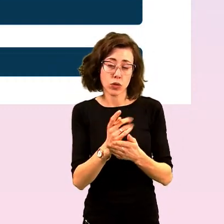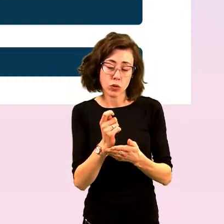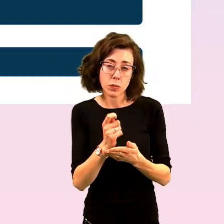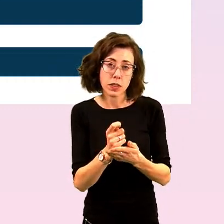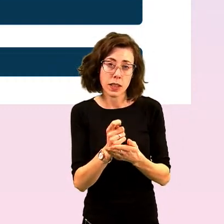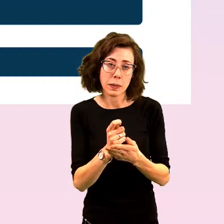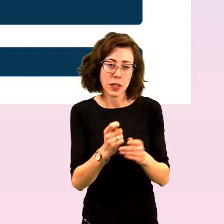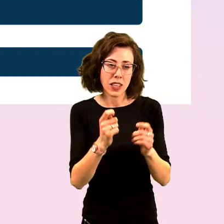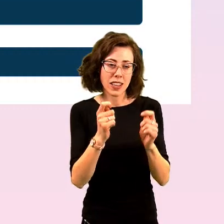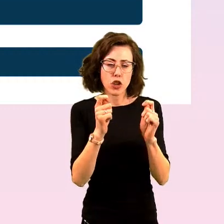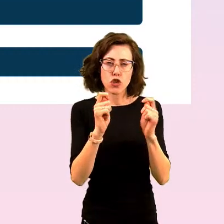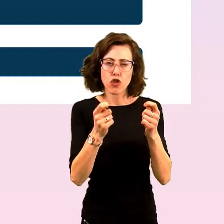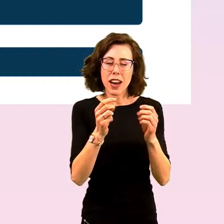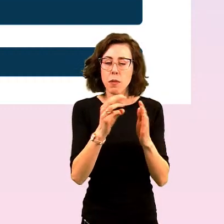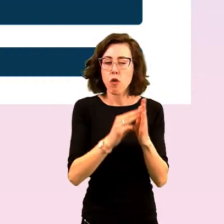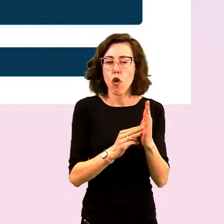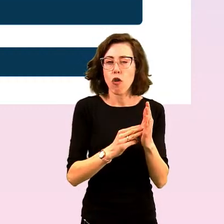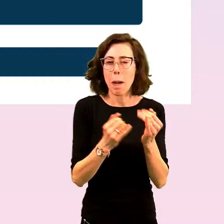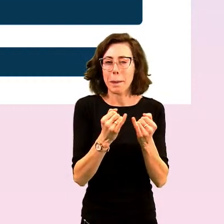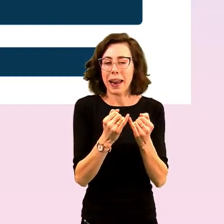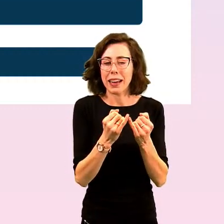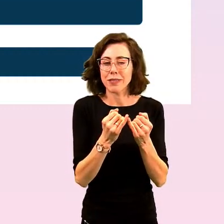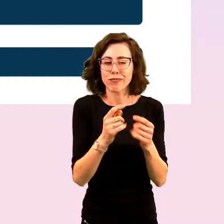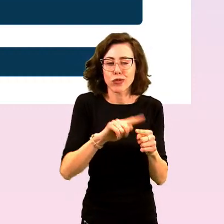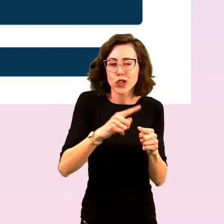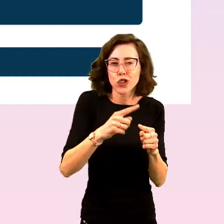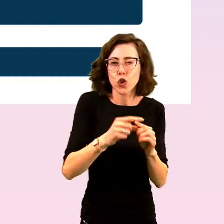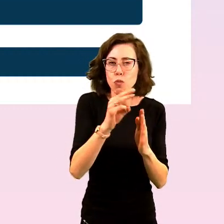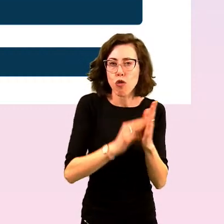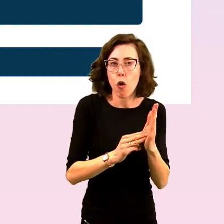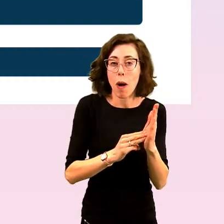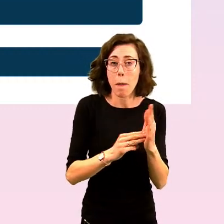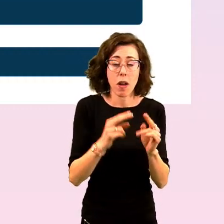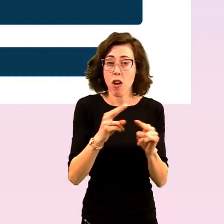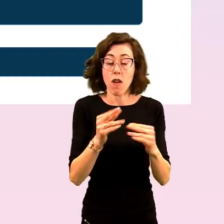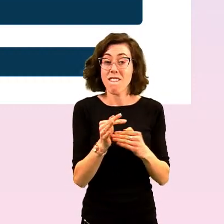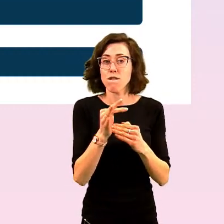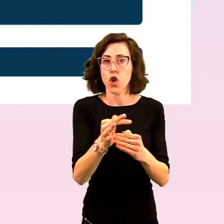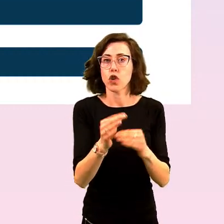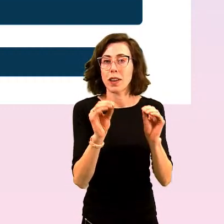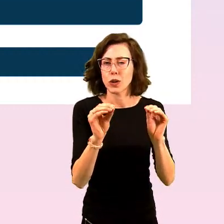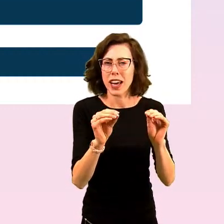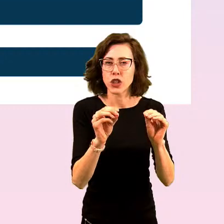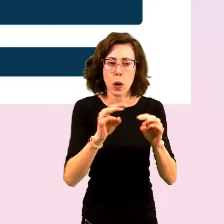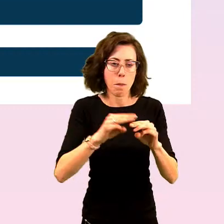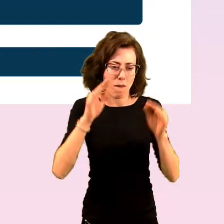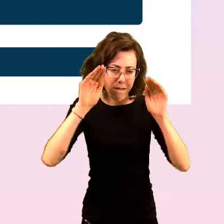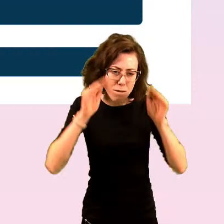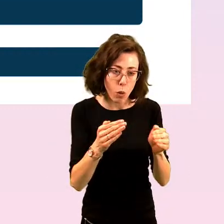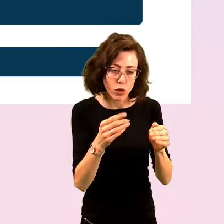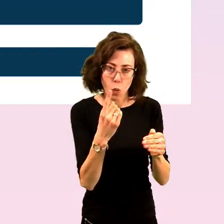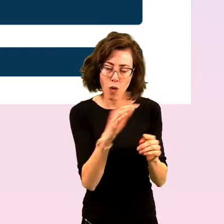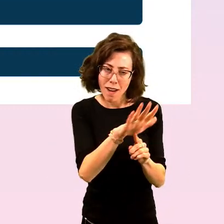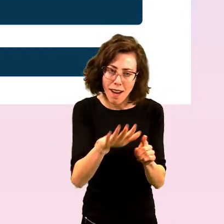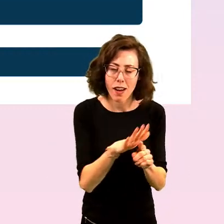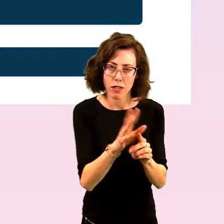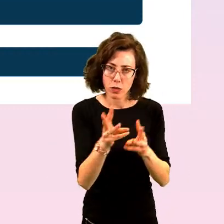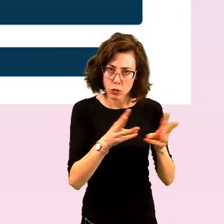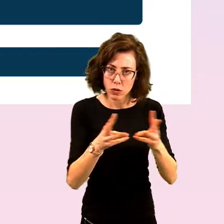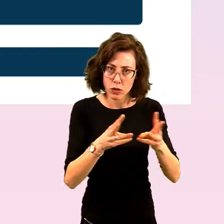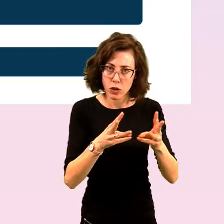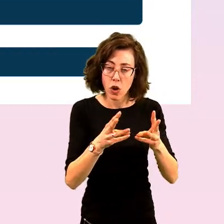do mini programs, and they might not be further education. It might be sector specific, or it could be